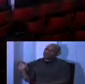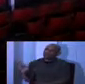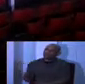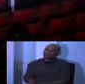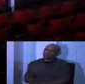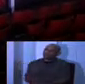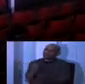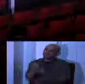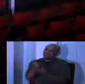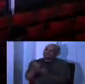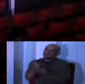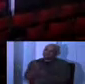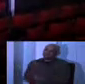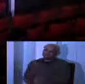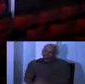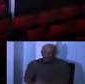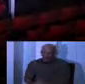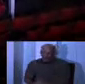Amen.